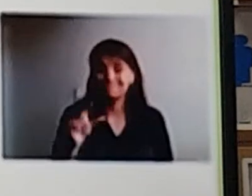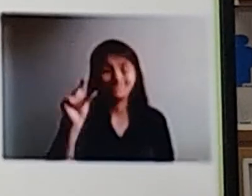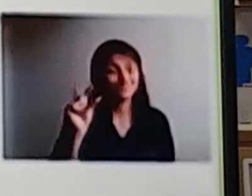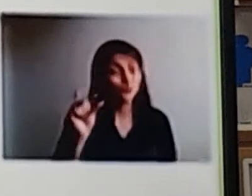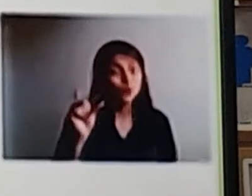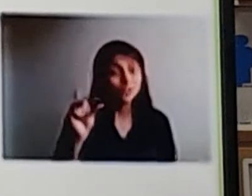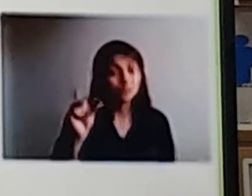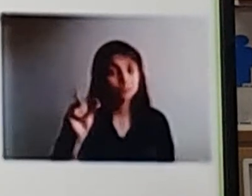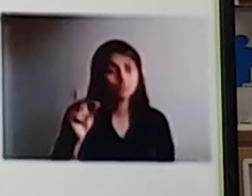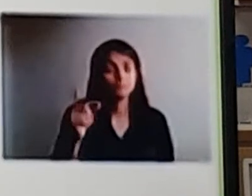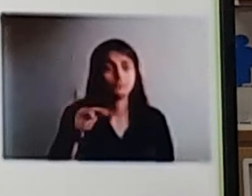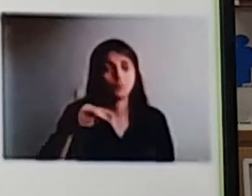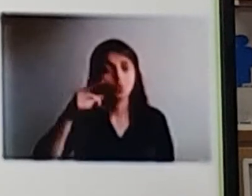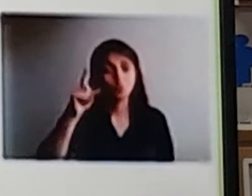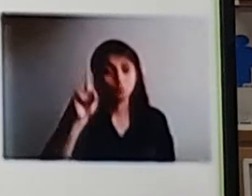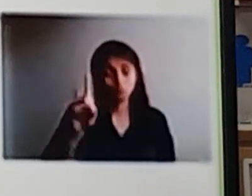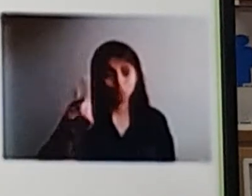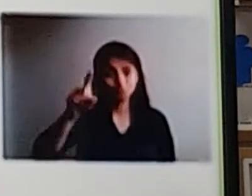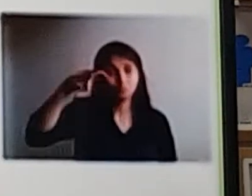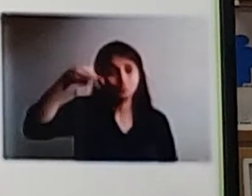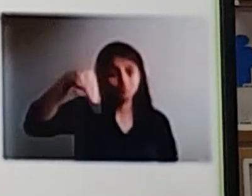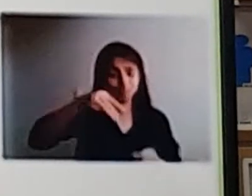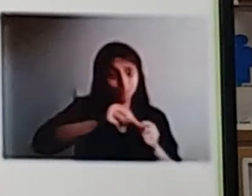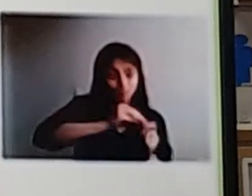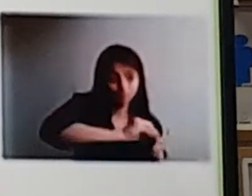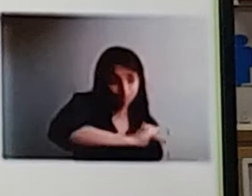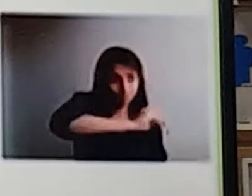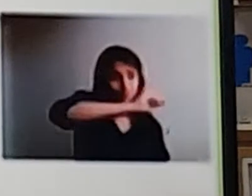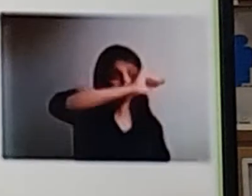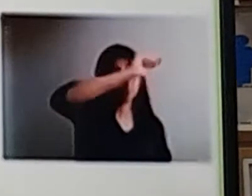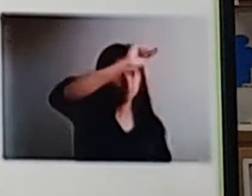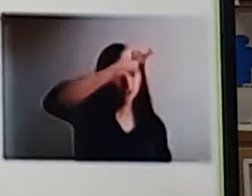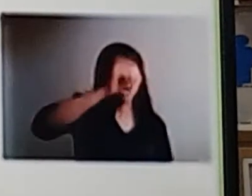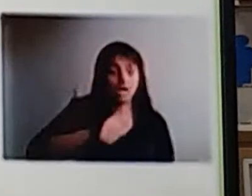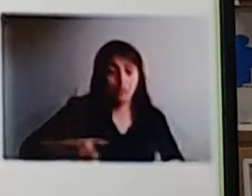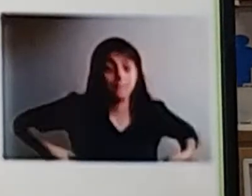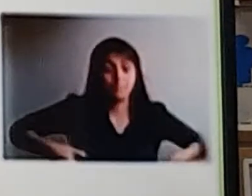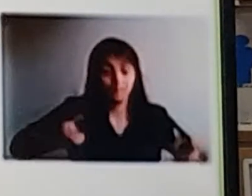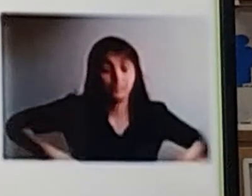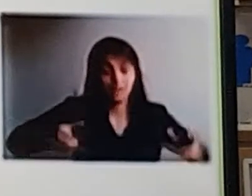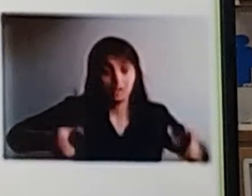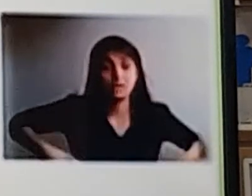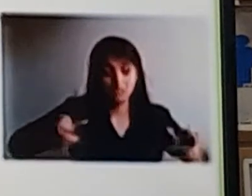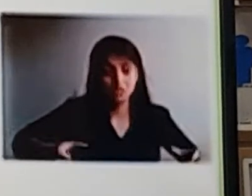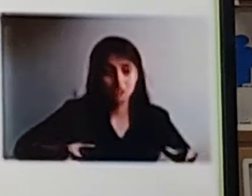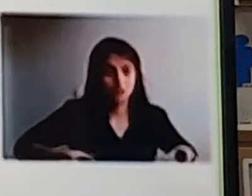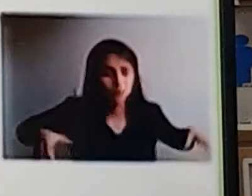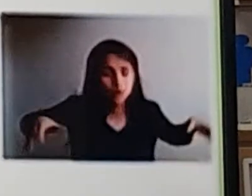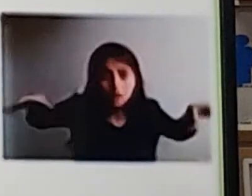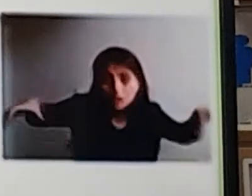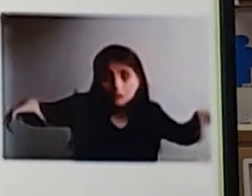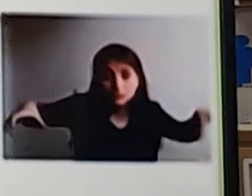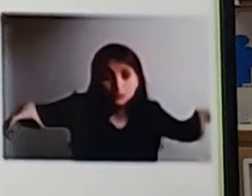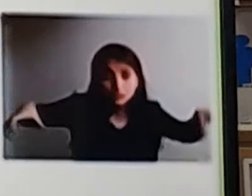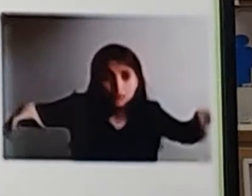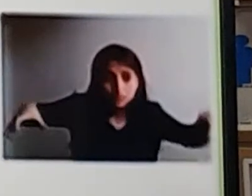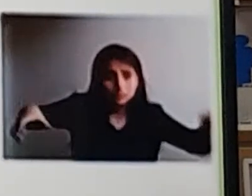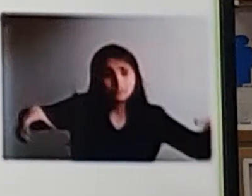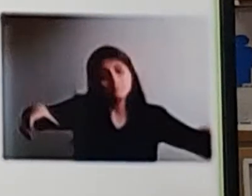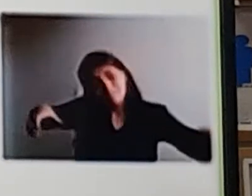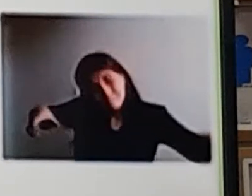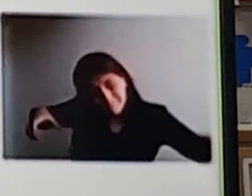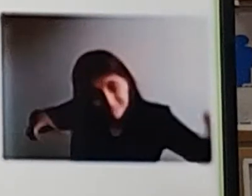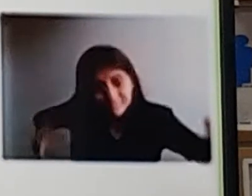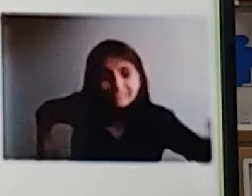old person, also can use the side bar and to go up the ramp. Of course, the ramp should not be